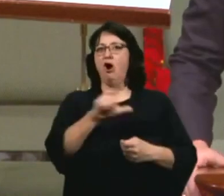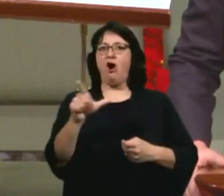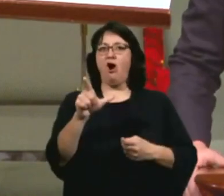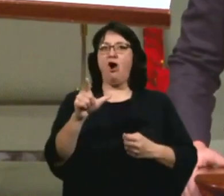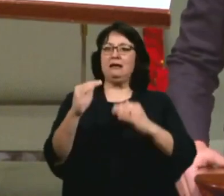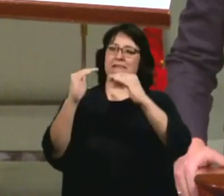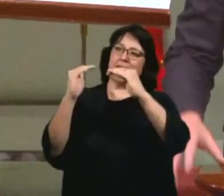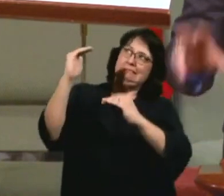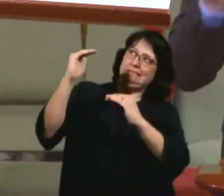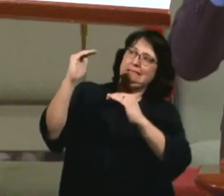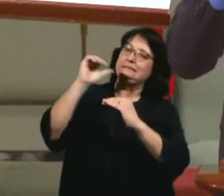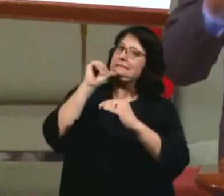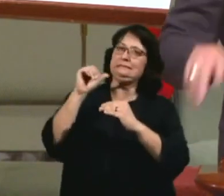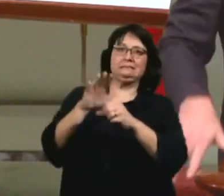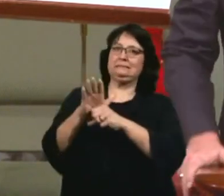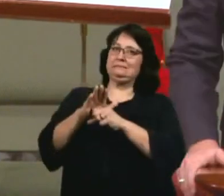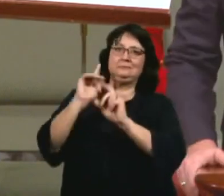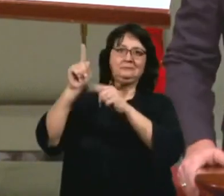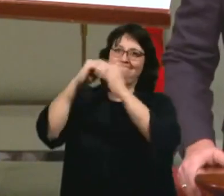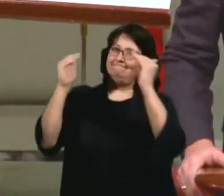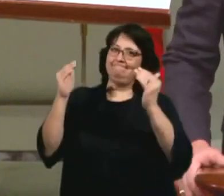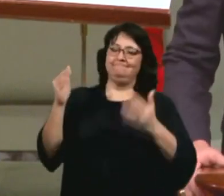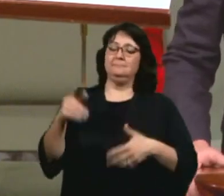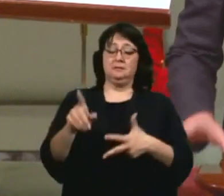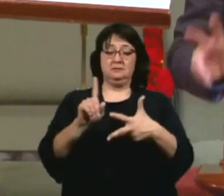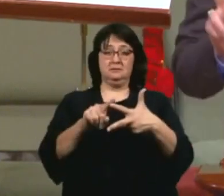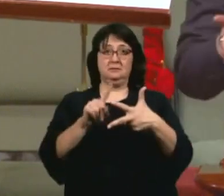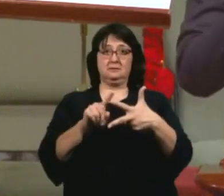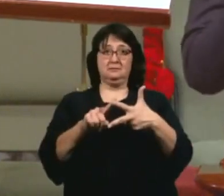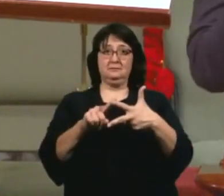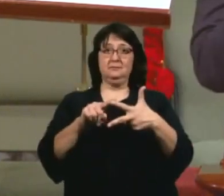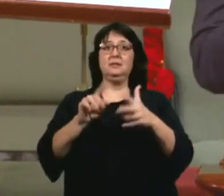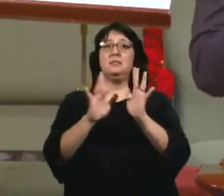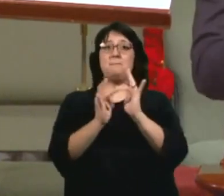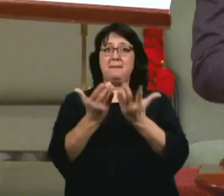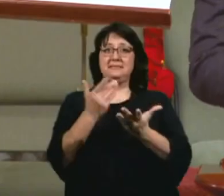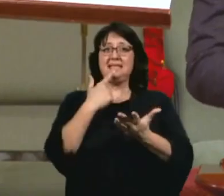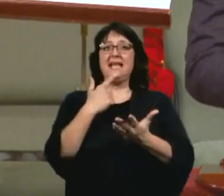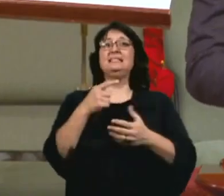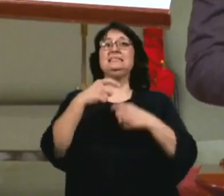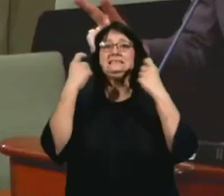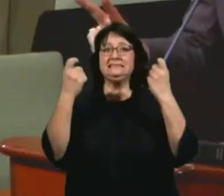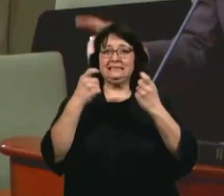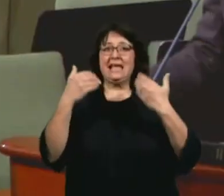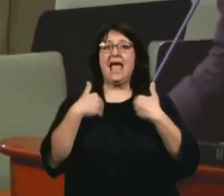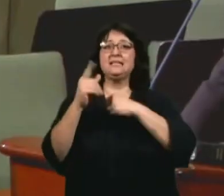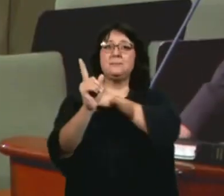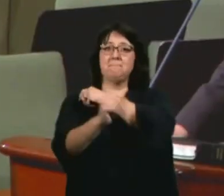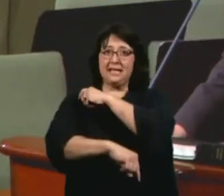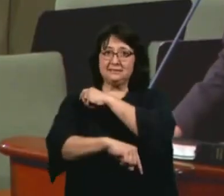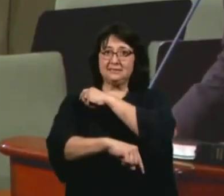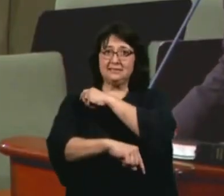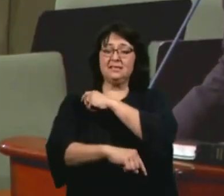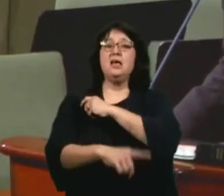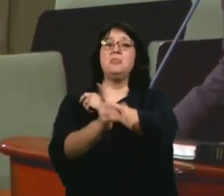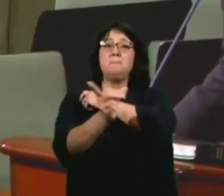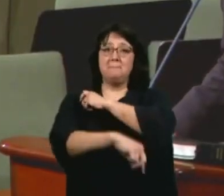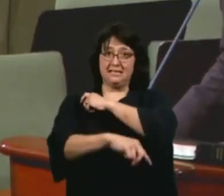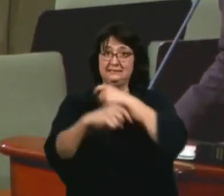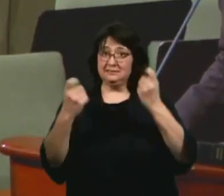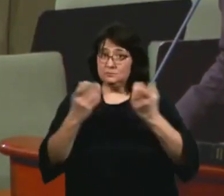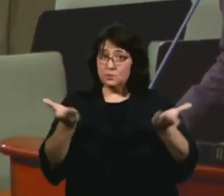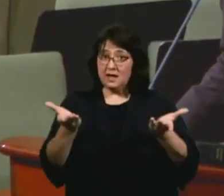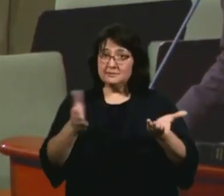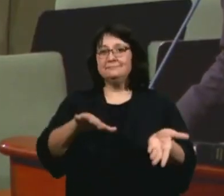of the glory of God. The second thing the Bible tells us is that sin has a penalty. And the penalty of sin